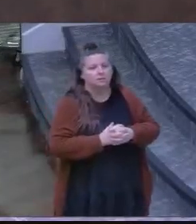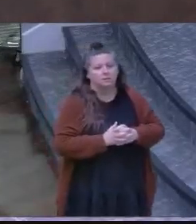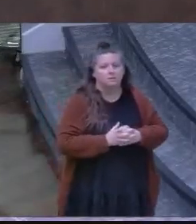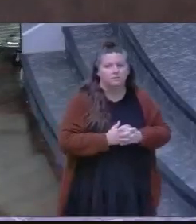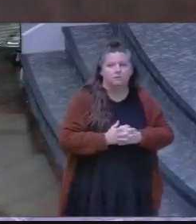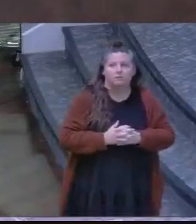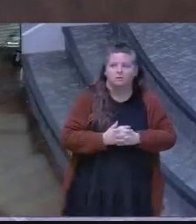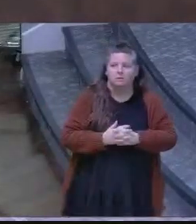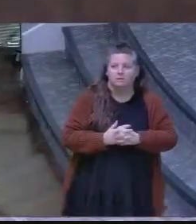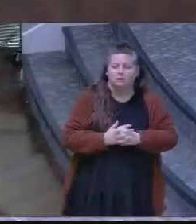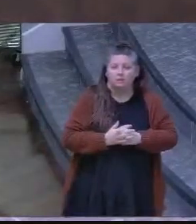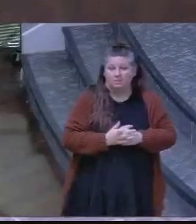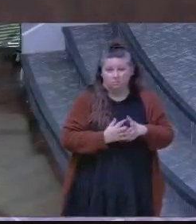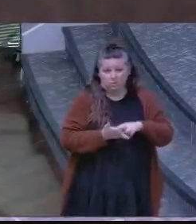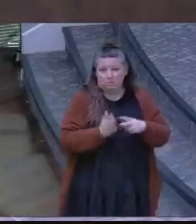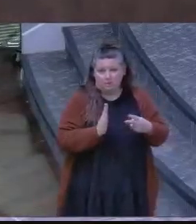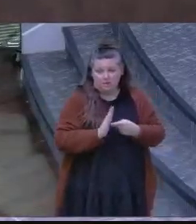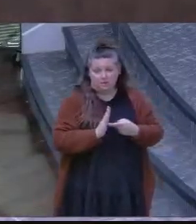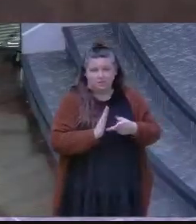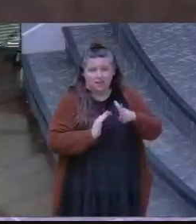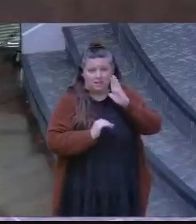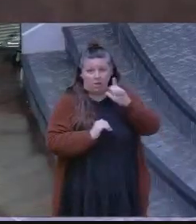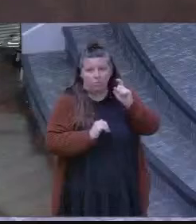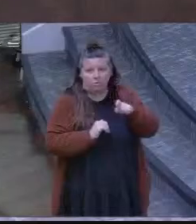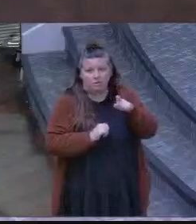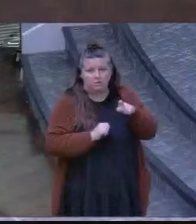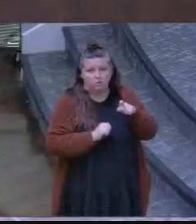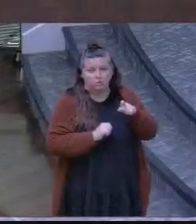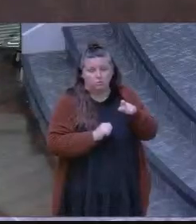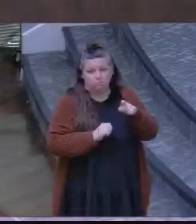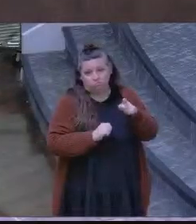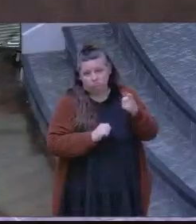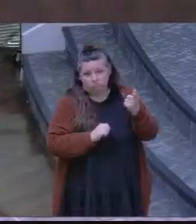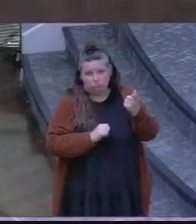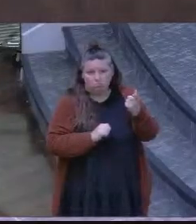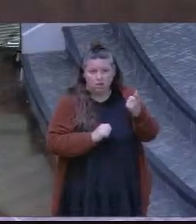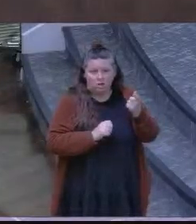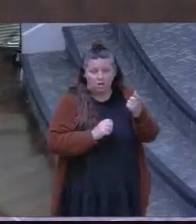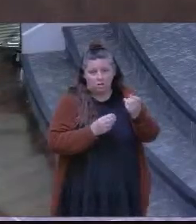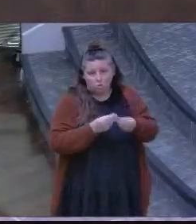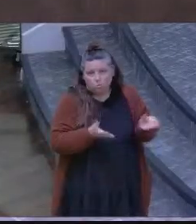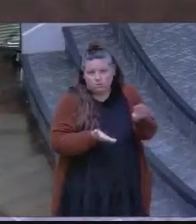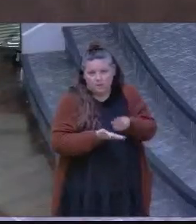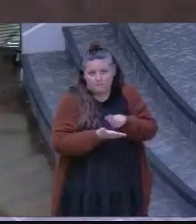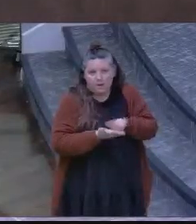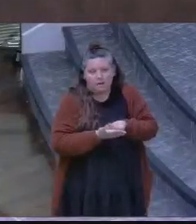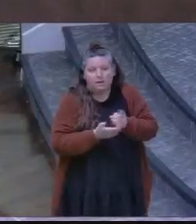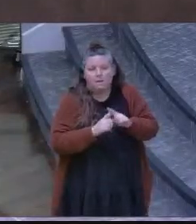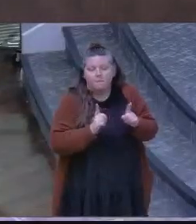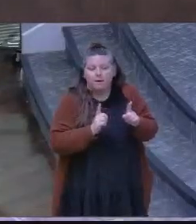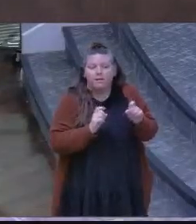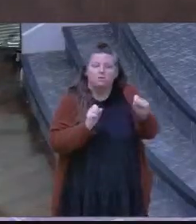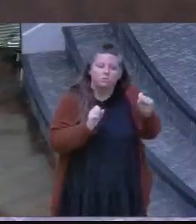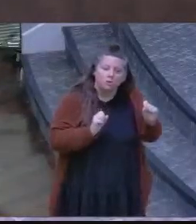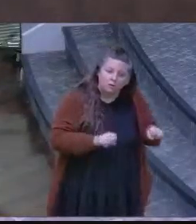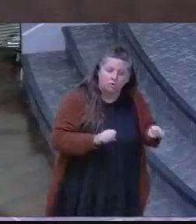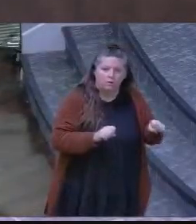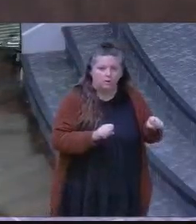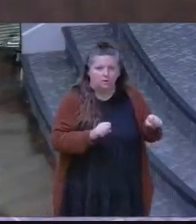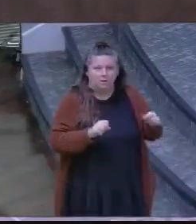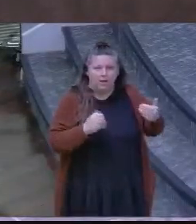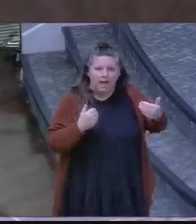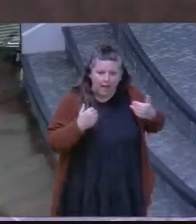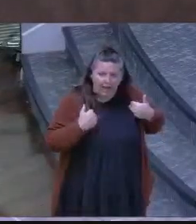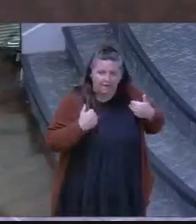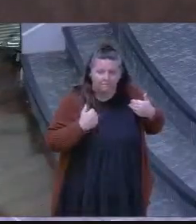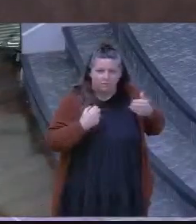basically take a cut in pay when there could be an opportunity for their colleagues and for us to build sort of a